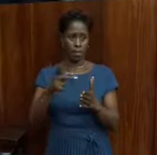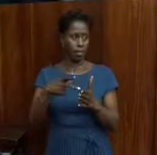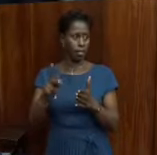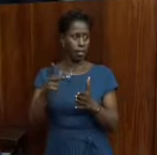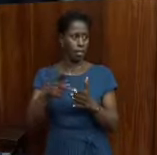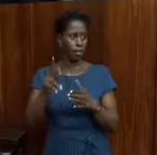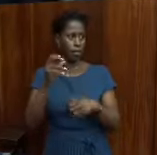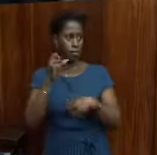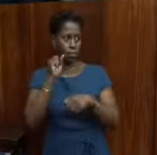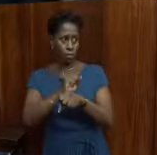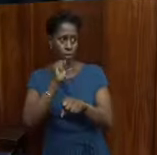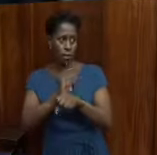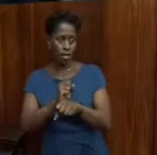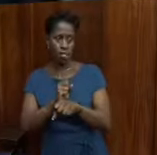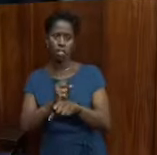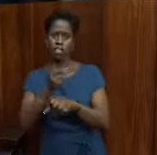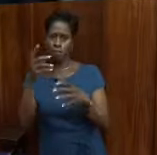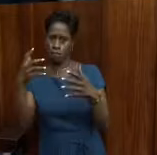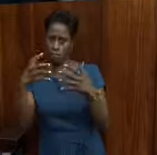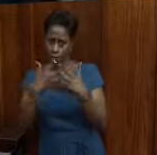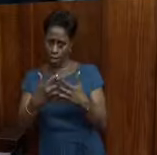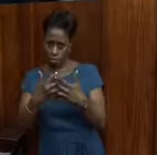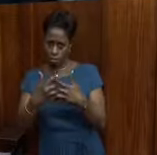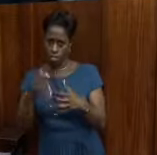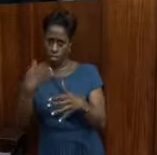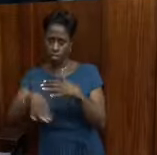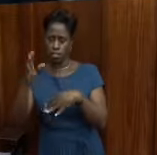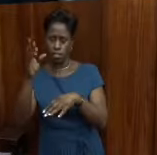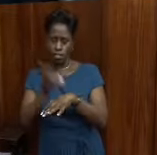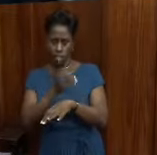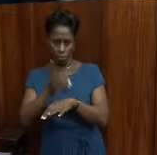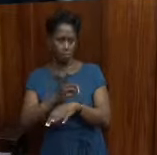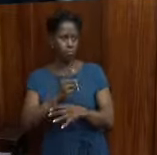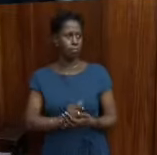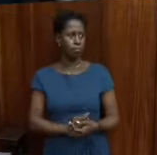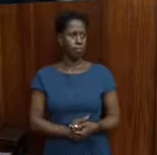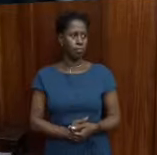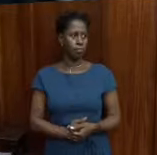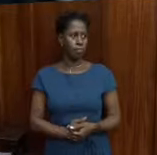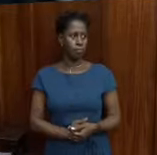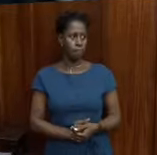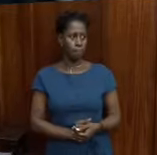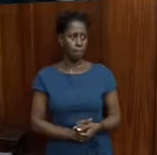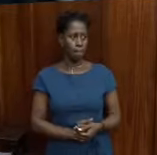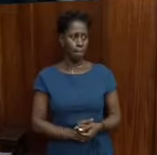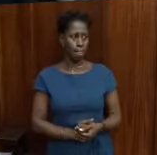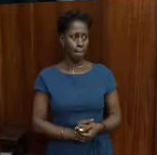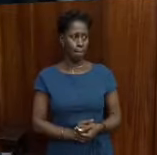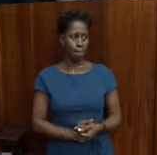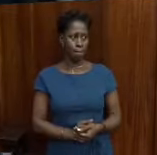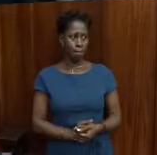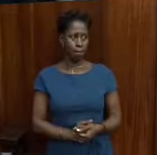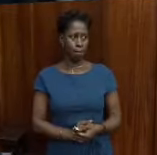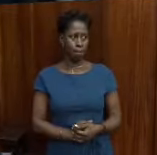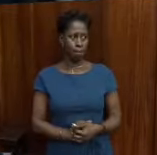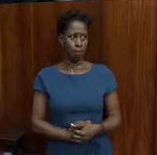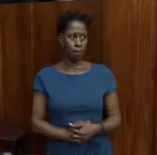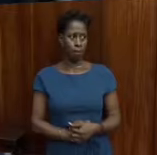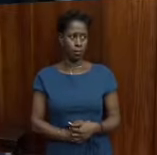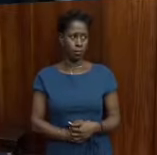You may wish to note that this is another commitment made by the former Prime Minister which remain